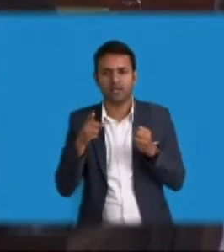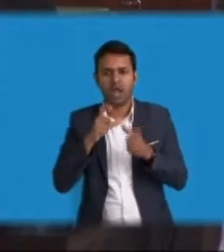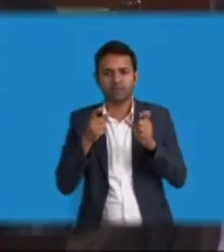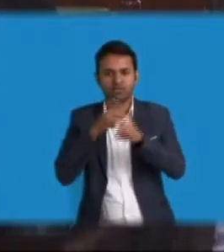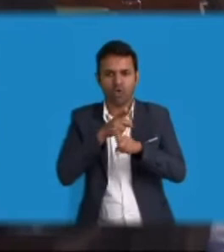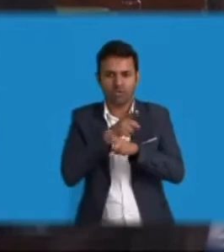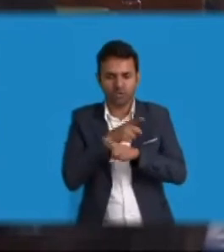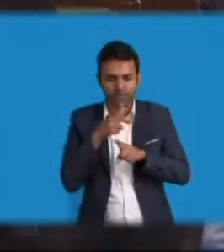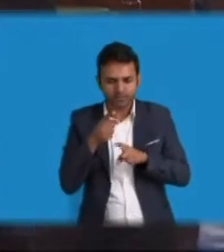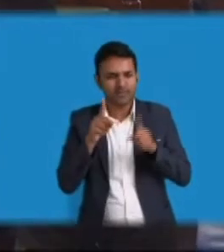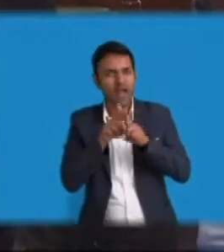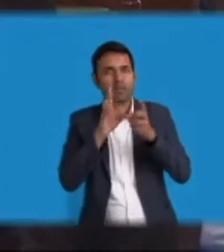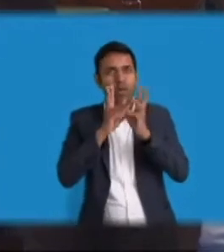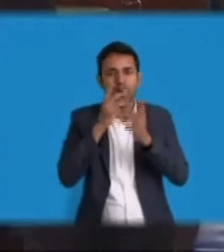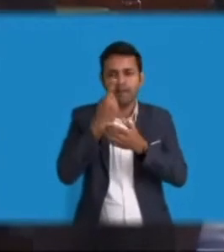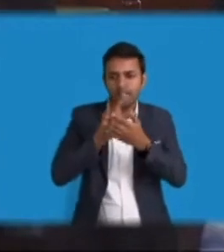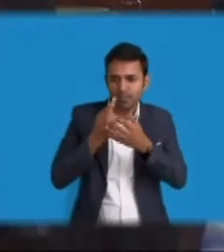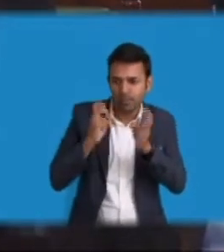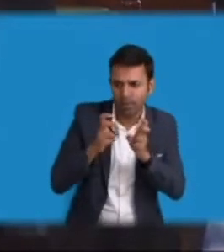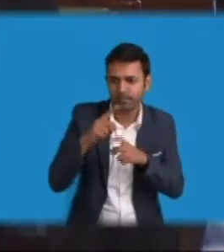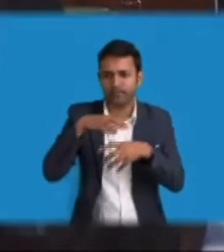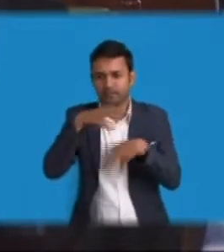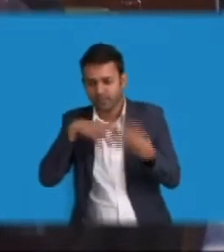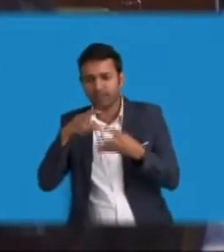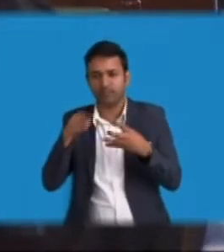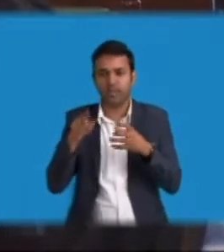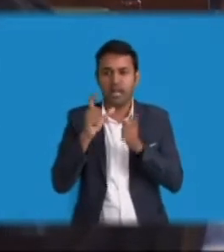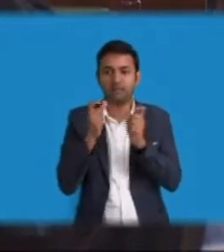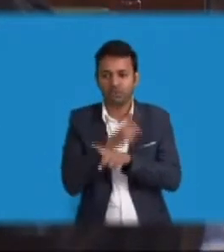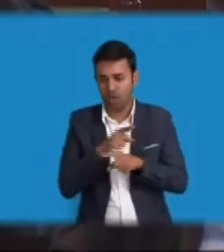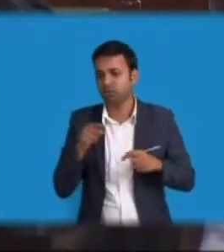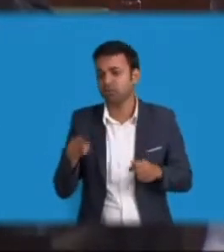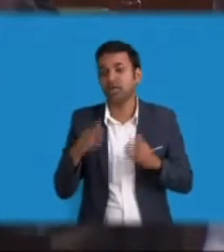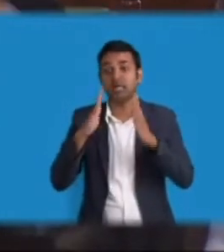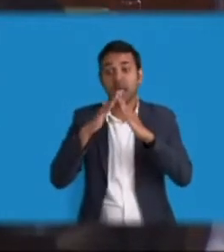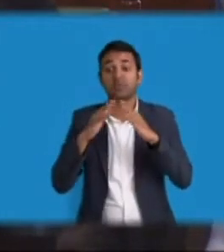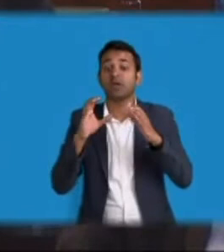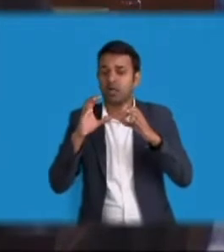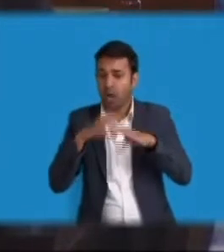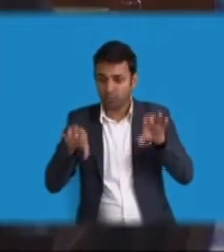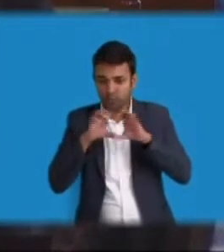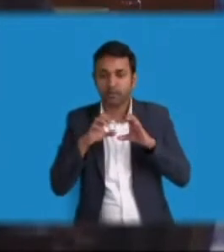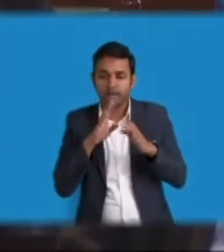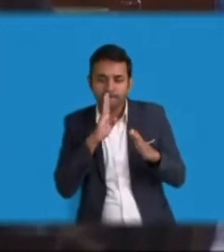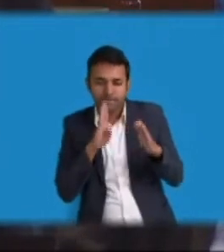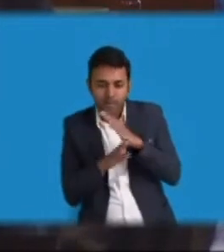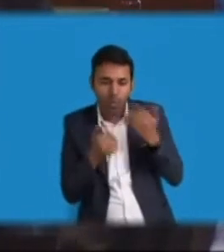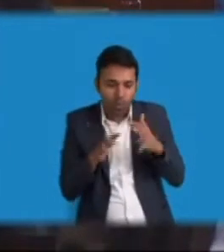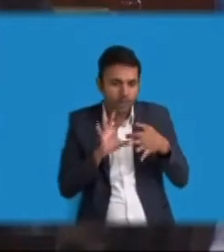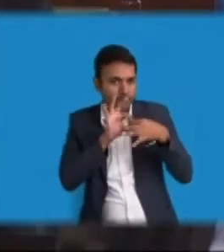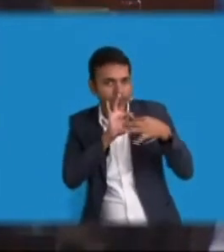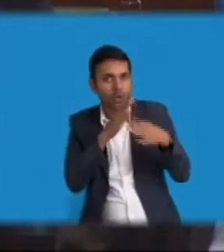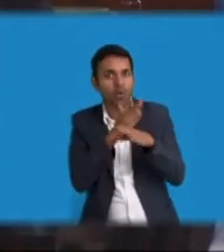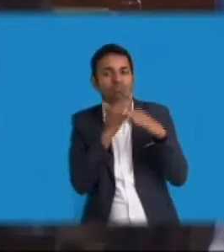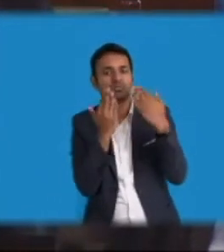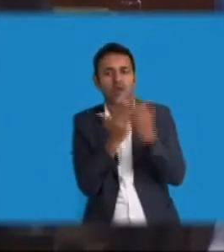Madam Speaker, municipal councils in partnership with the central government and private partners successfully organized the Centennial